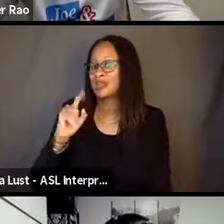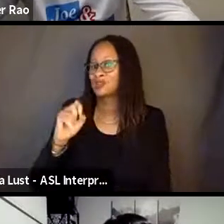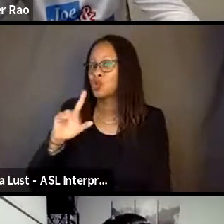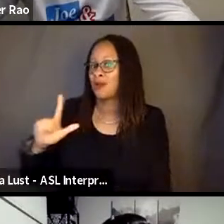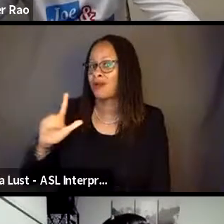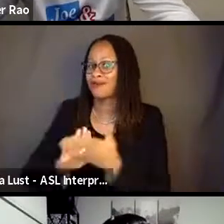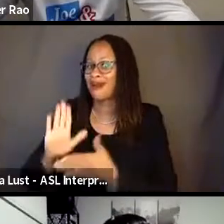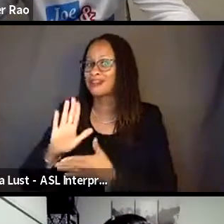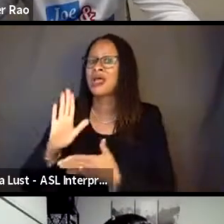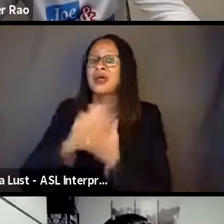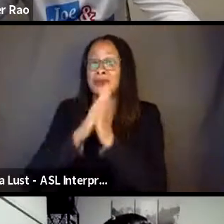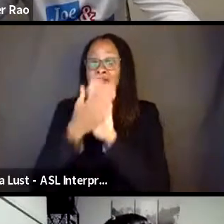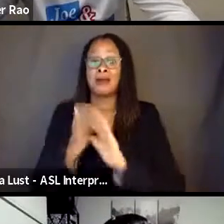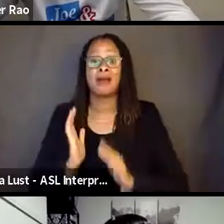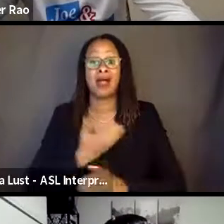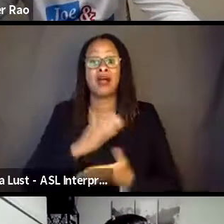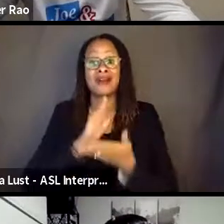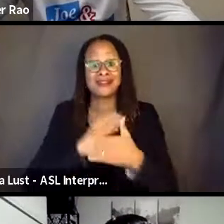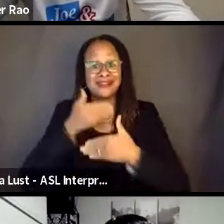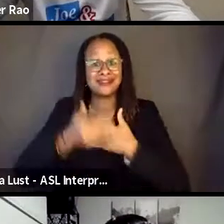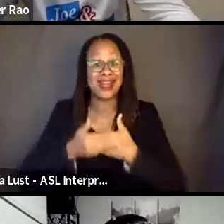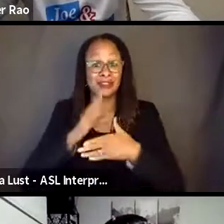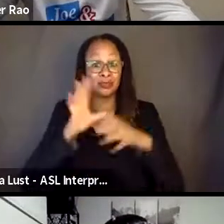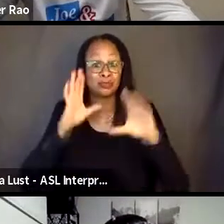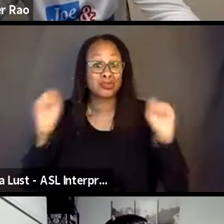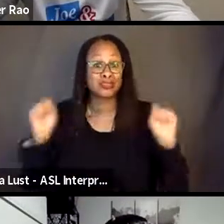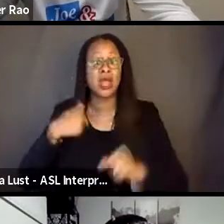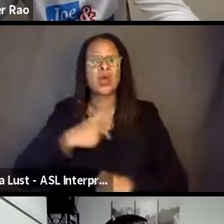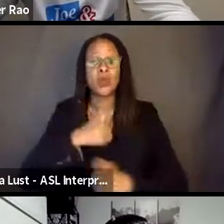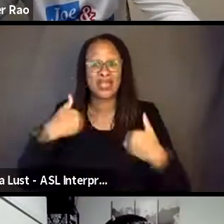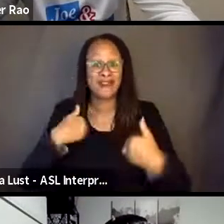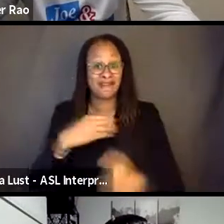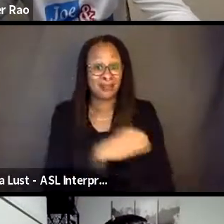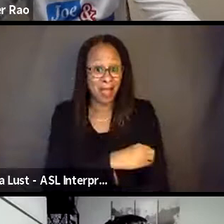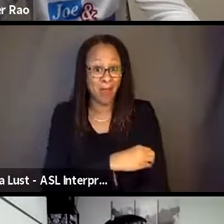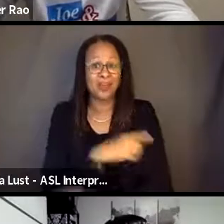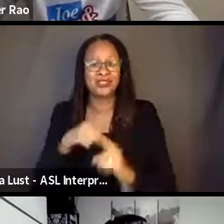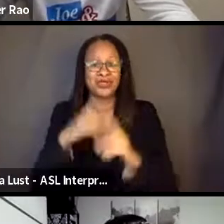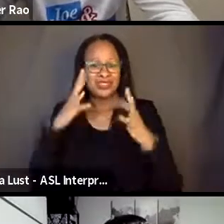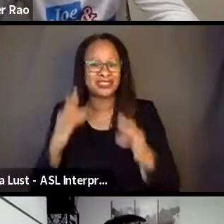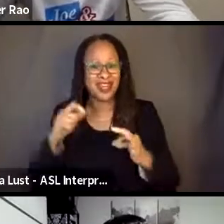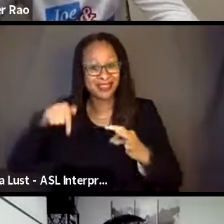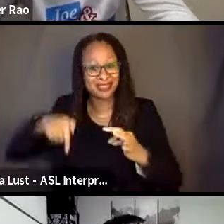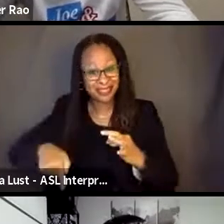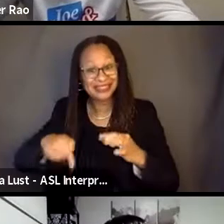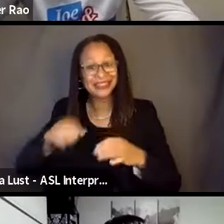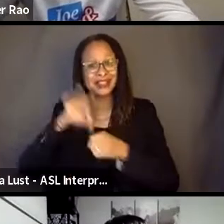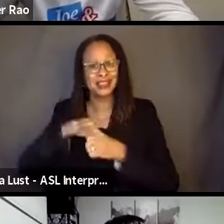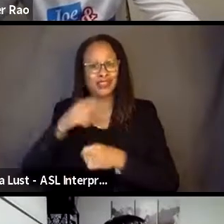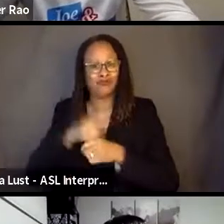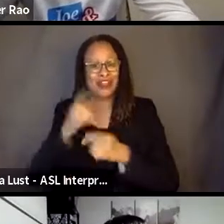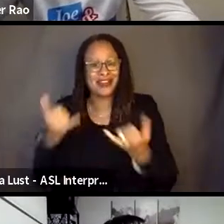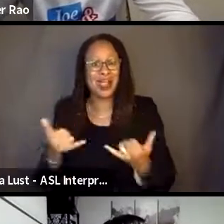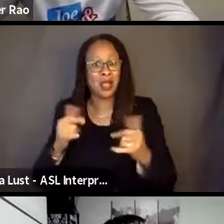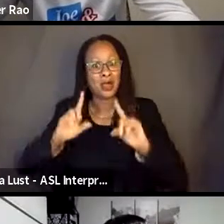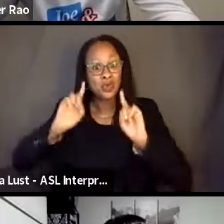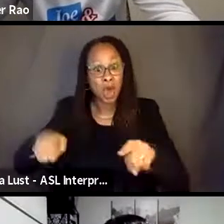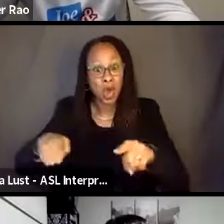and be our next president. So we have the power to decide this election right now. Go